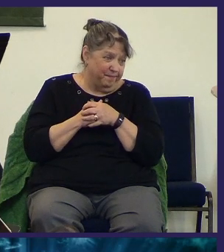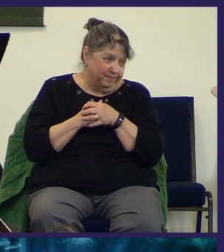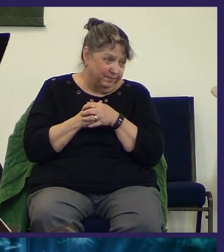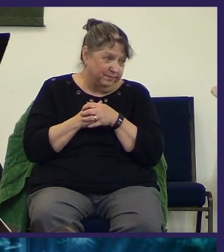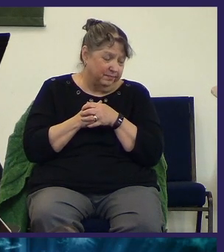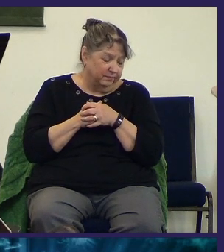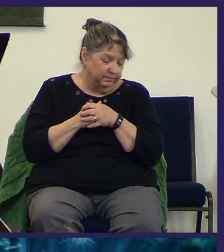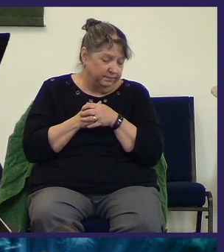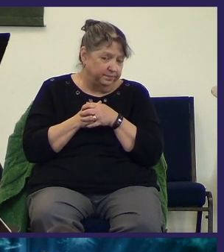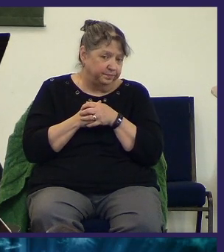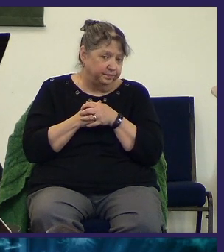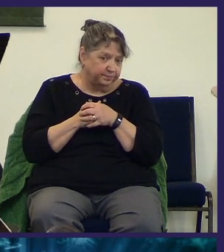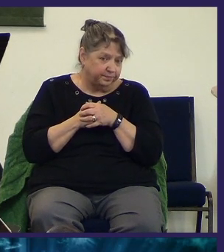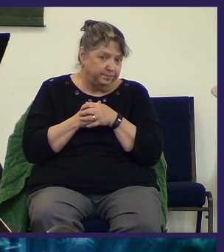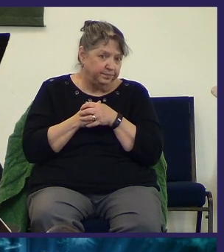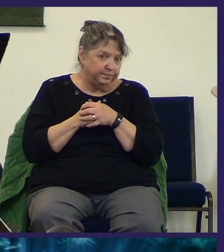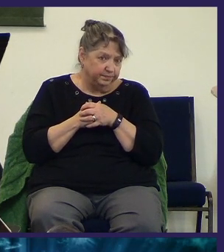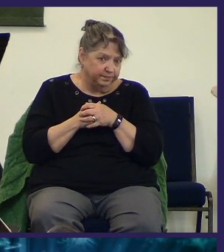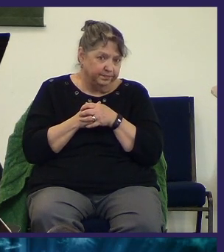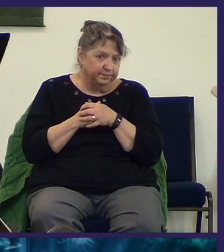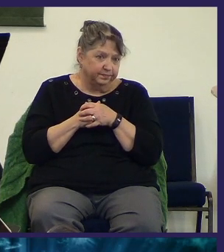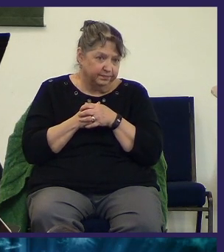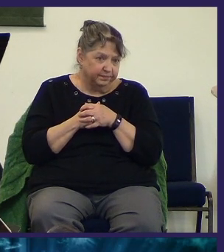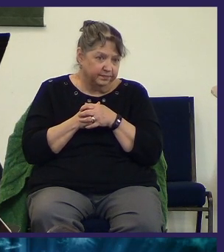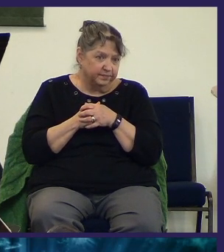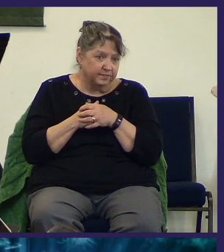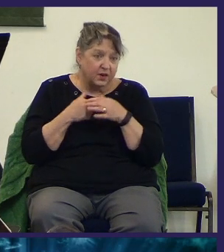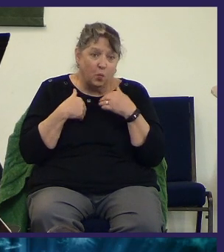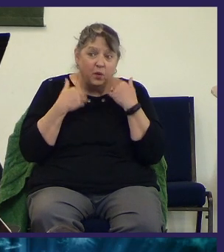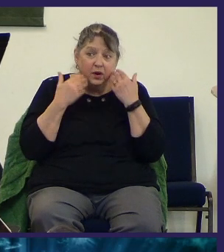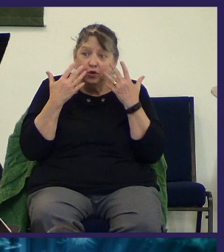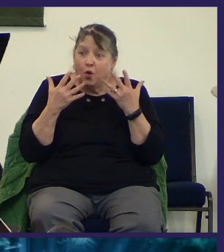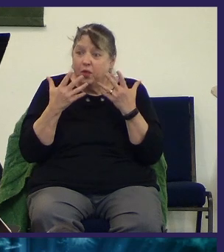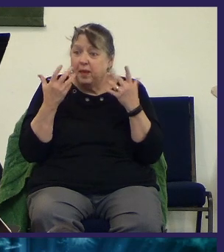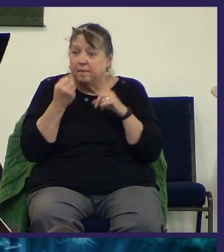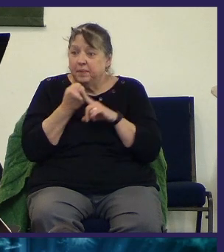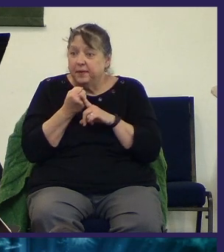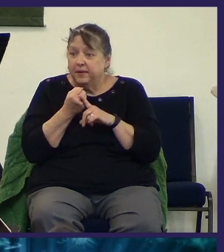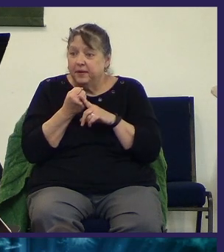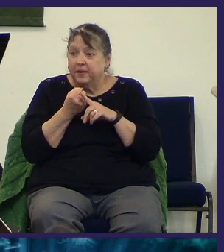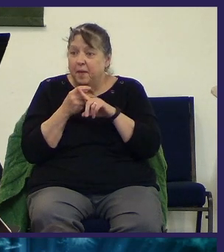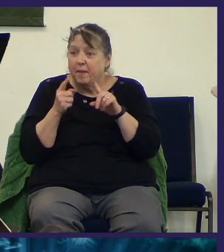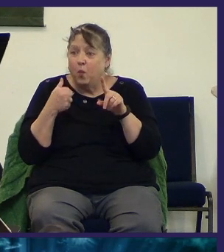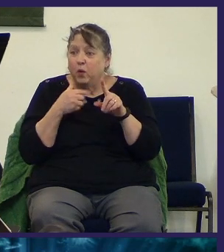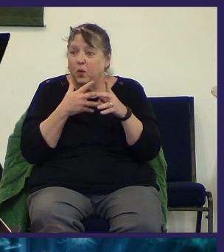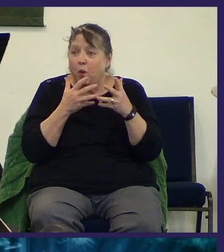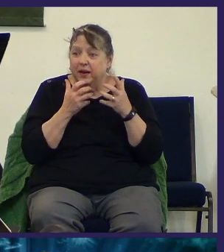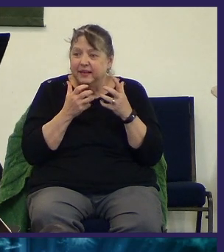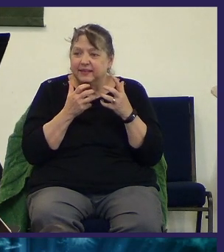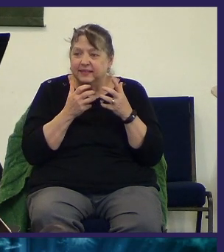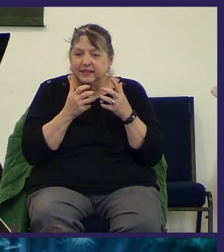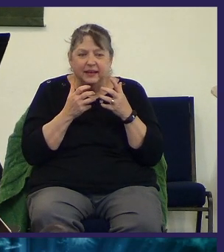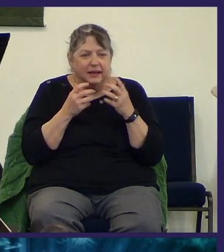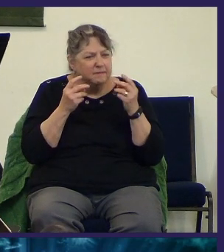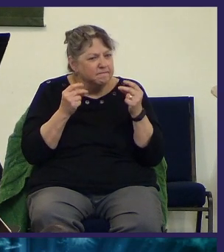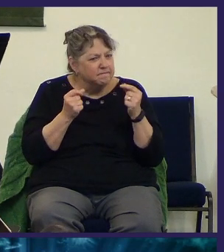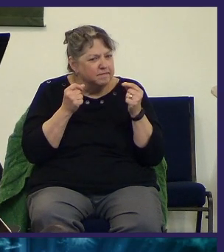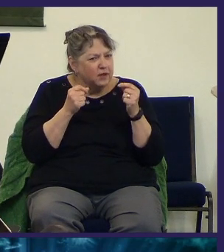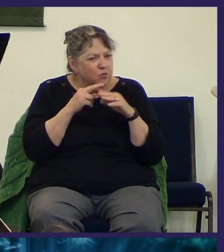saved so we never know how it's going to affect people because we want to see immediate results